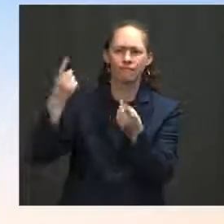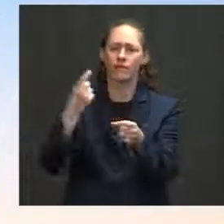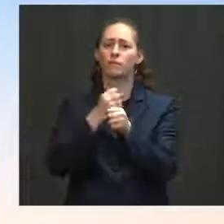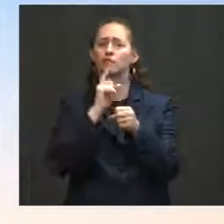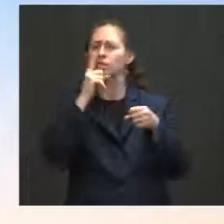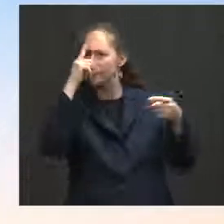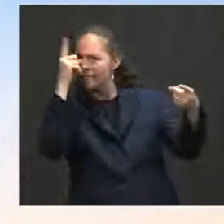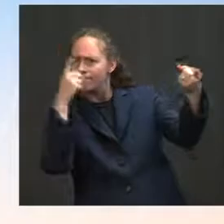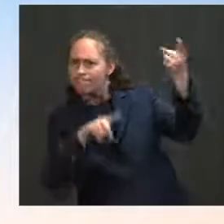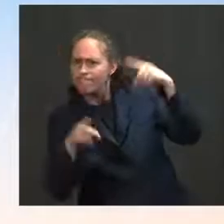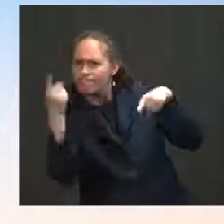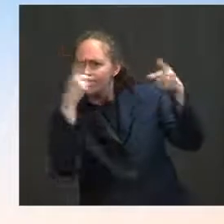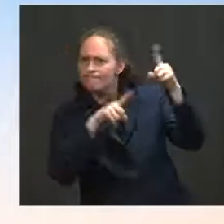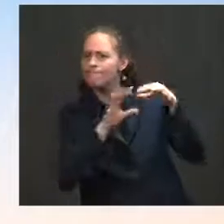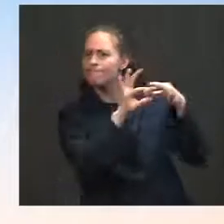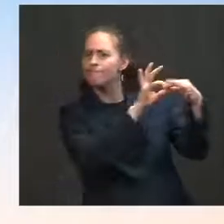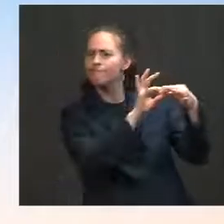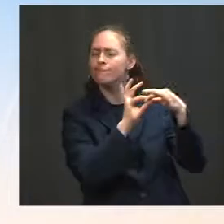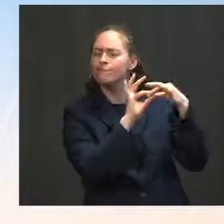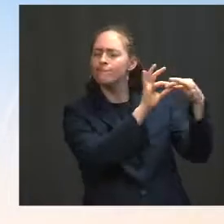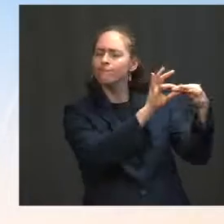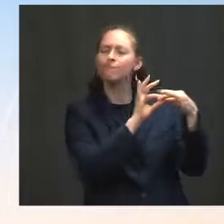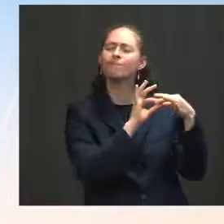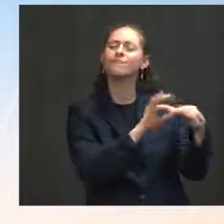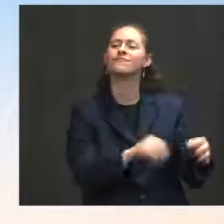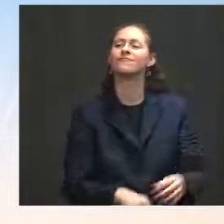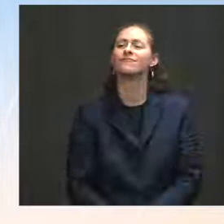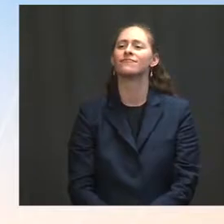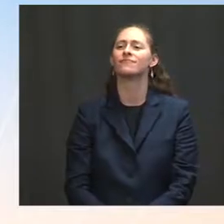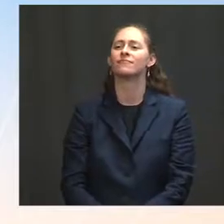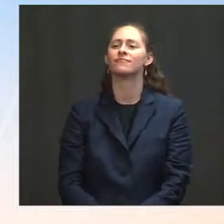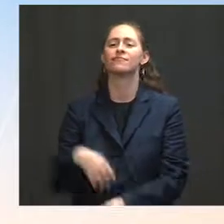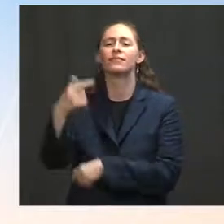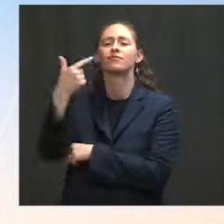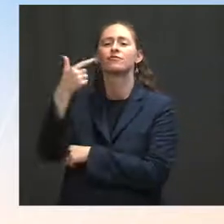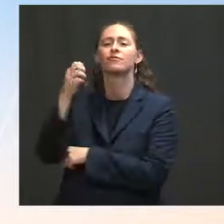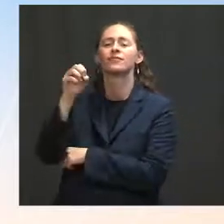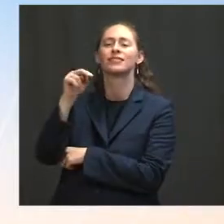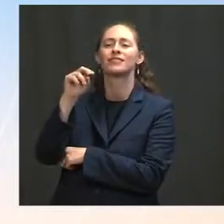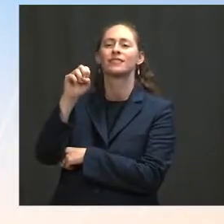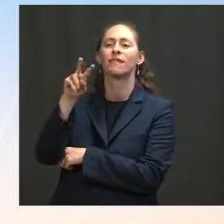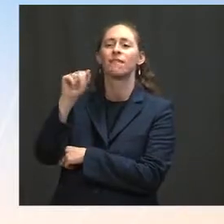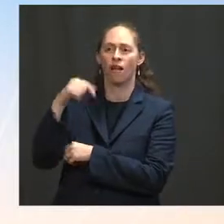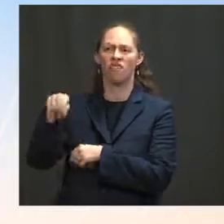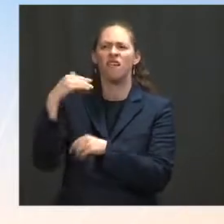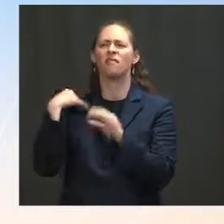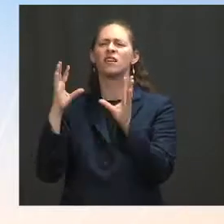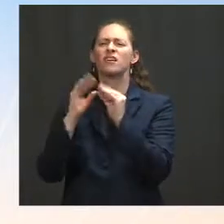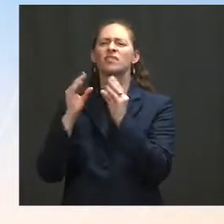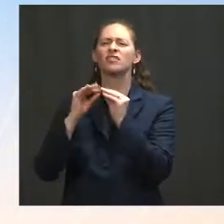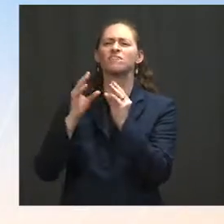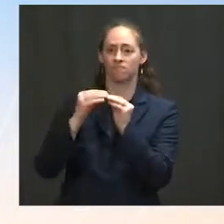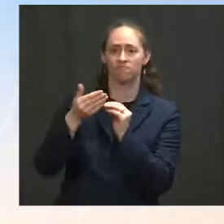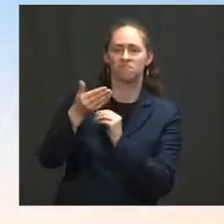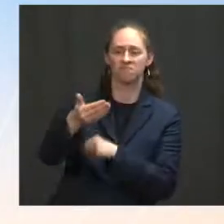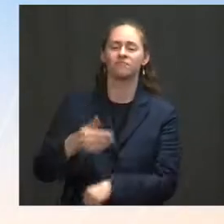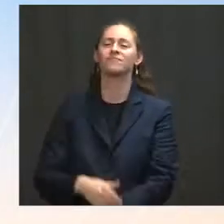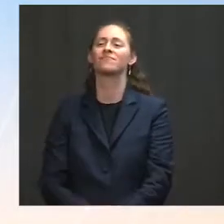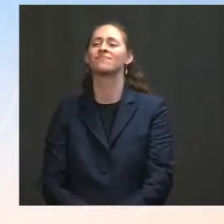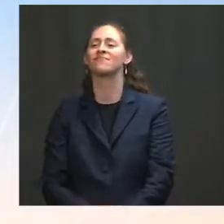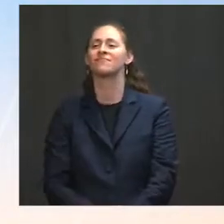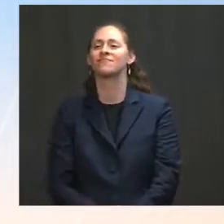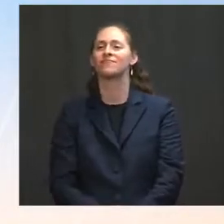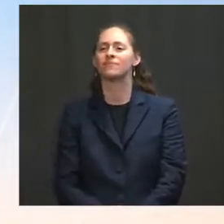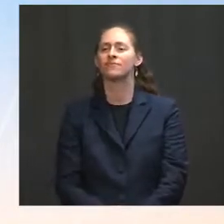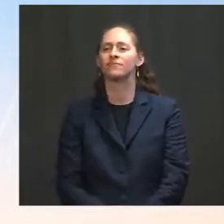summit between President Biden and President Putin. Today's resolution, which renews the cross-border agreement that would have expired on July 10th,